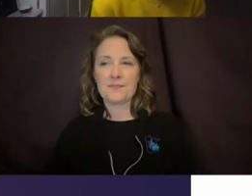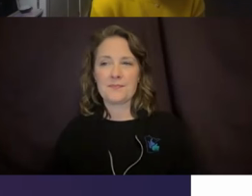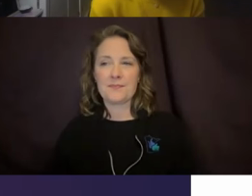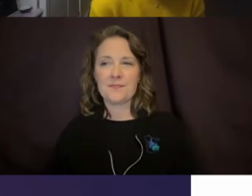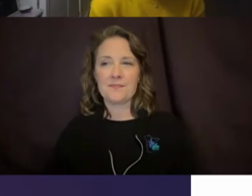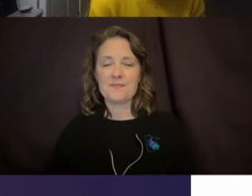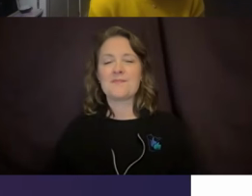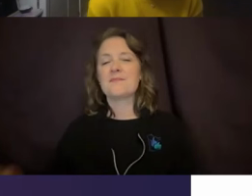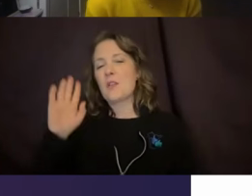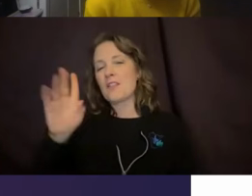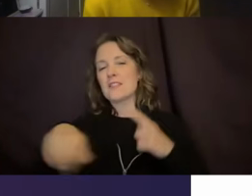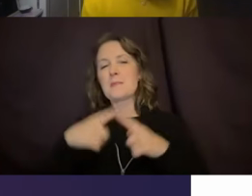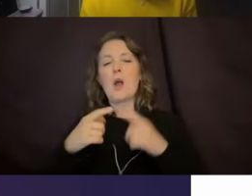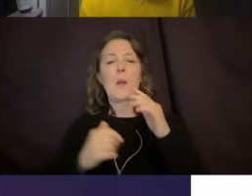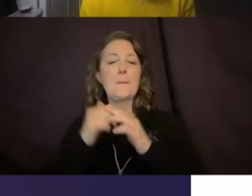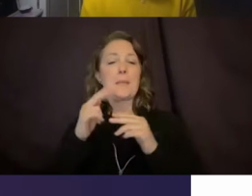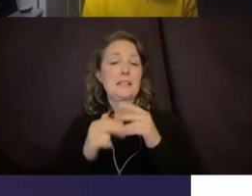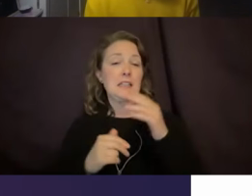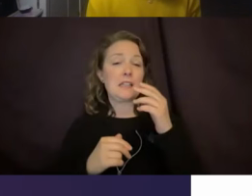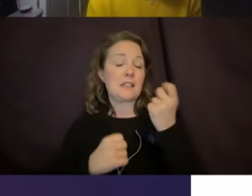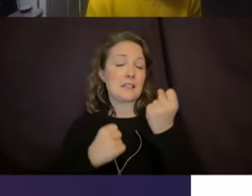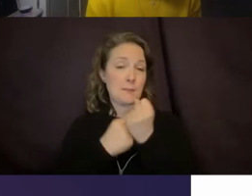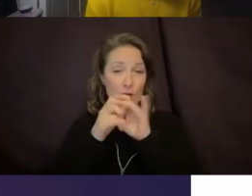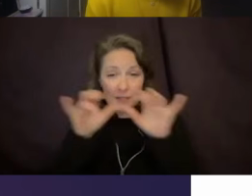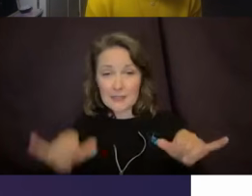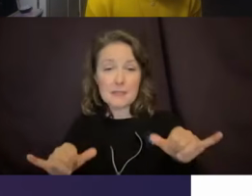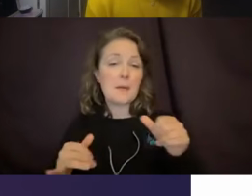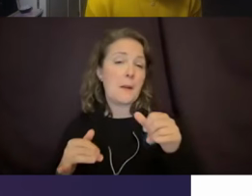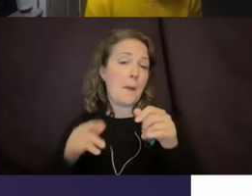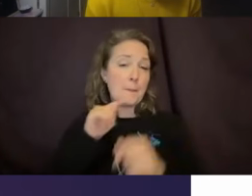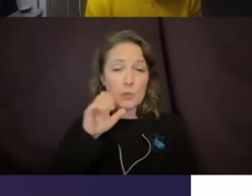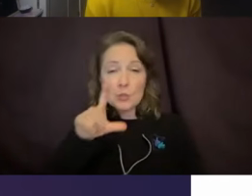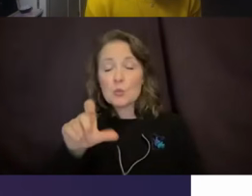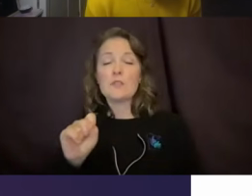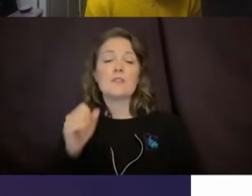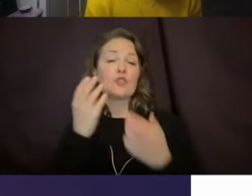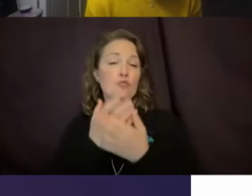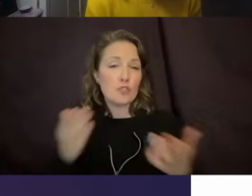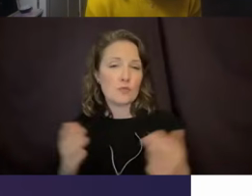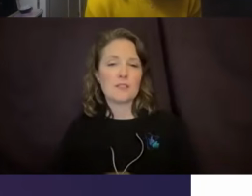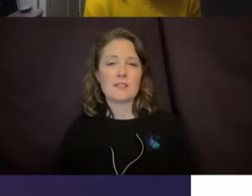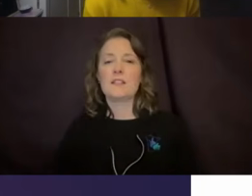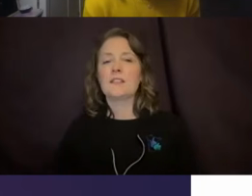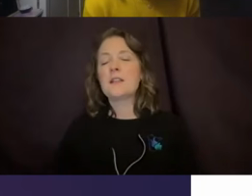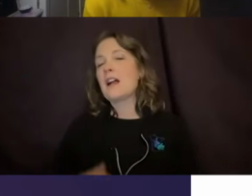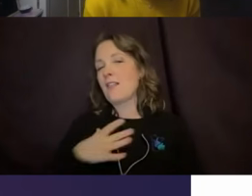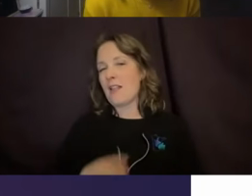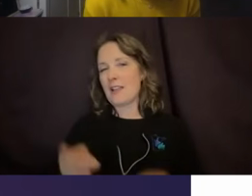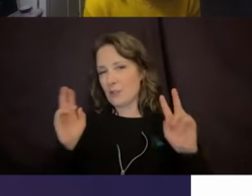also resources to promote that holistic safety that we've been talking about. So there's this quote by Edith Egger